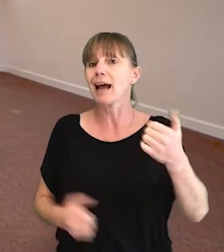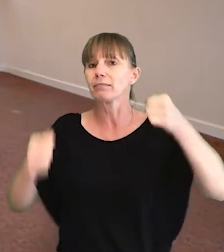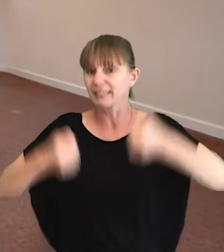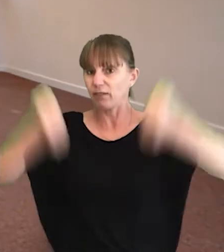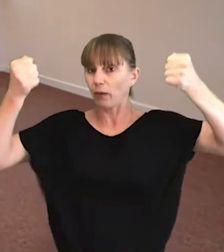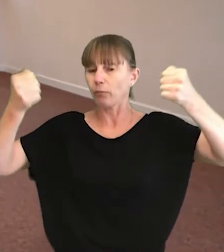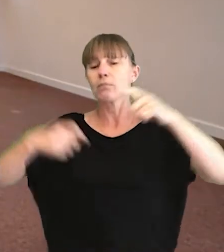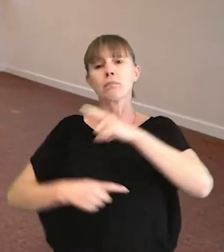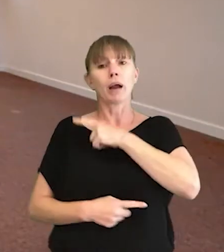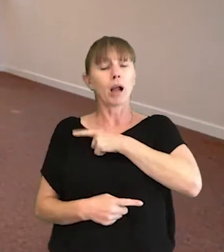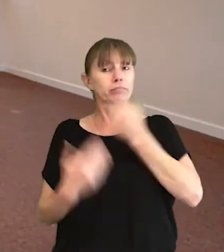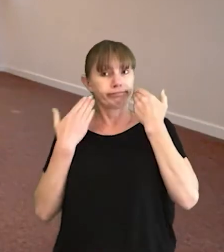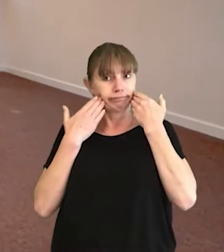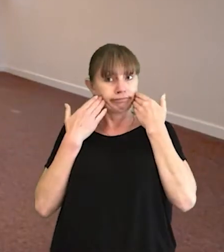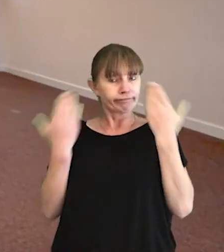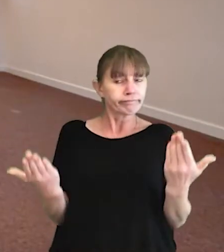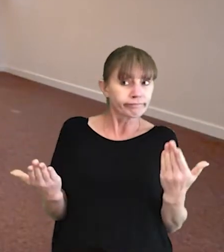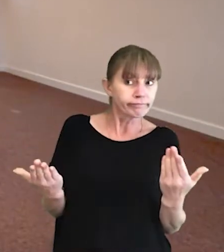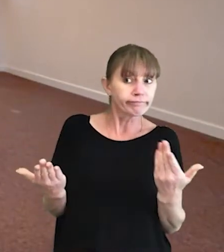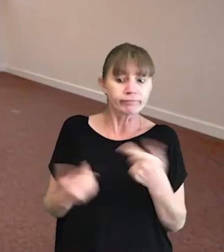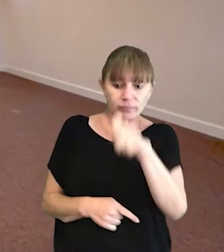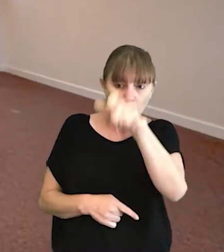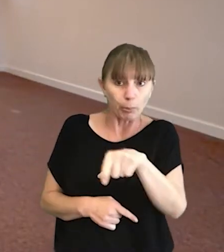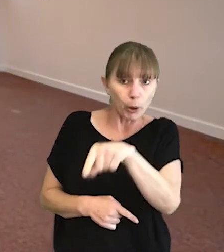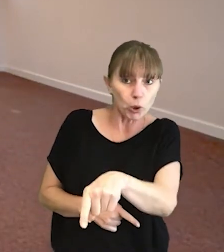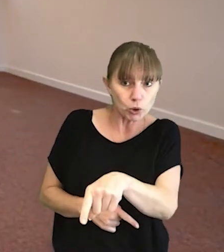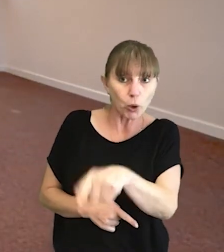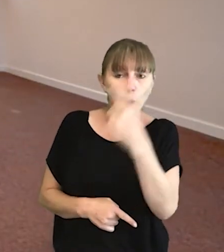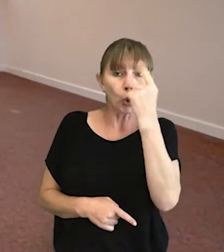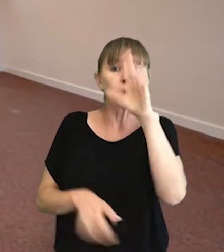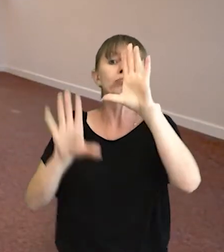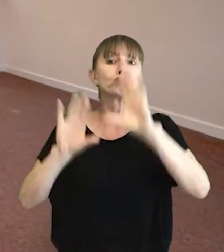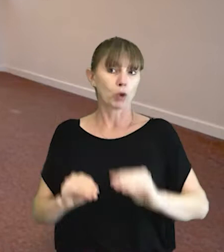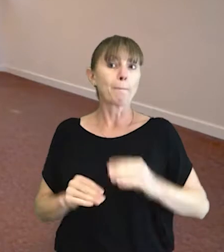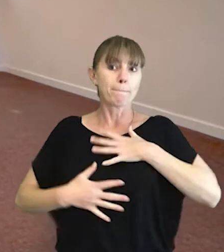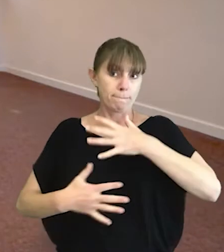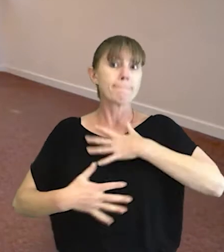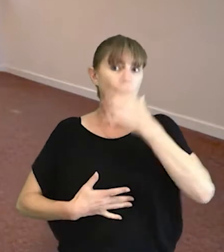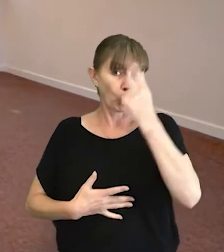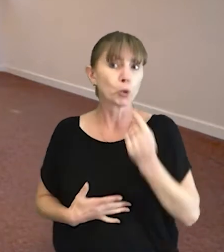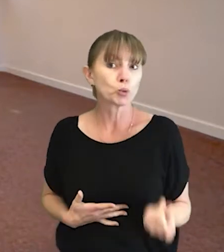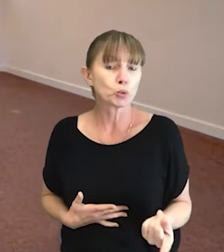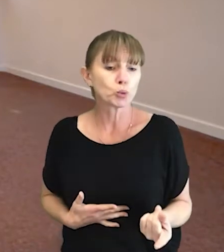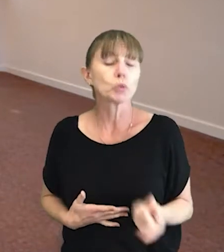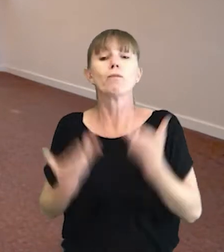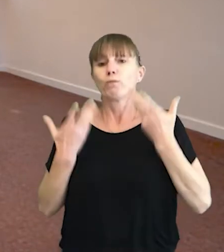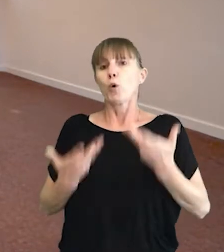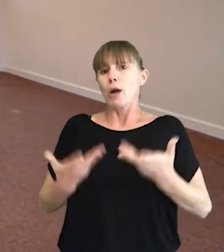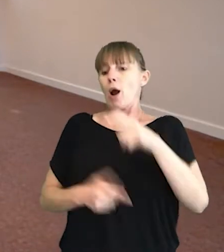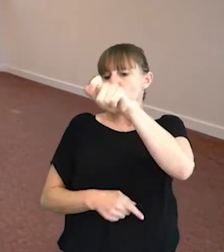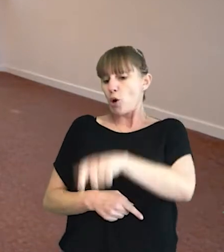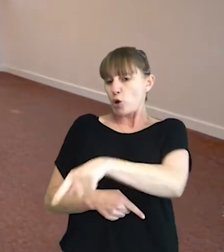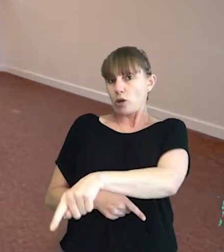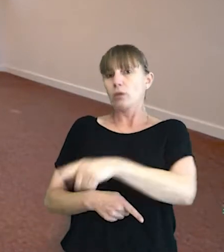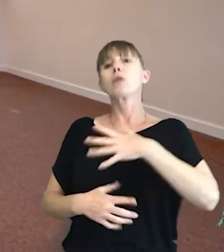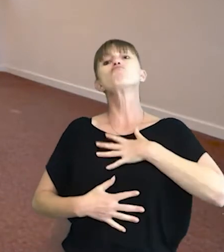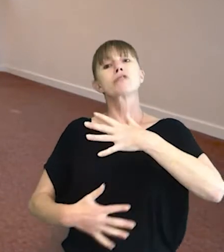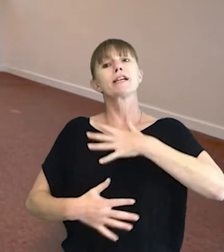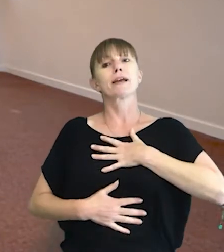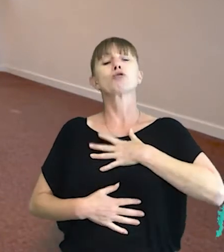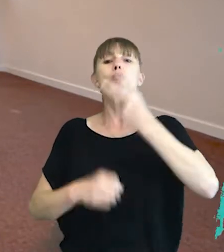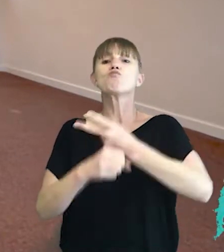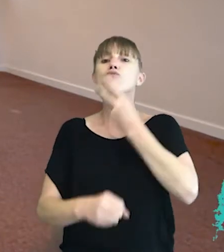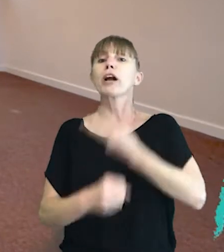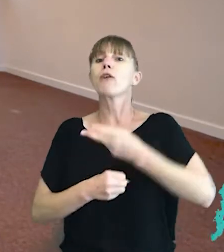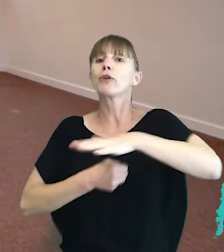the defib, because we don't know whether the casualty might stop breathing. So for now, the casualty is breathing and we're going to put them